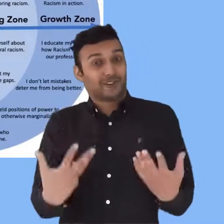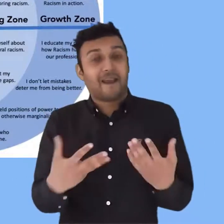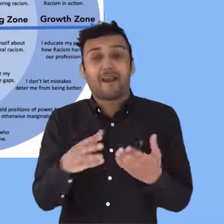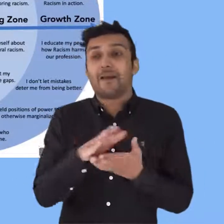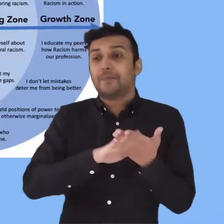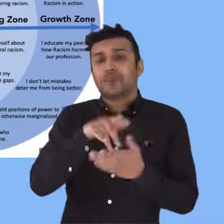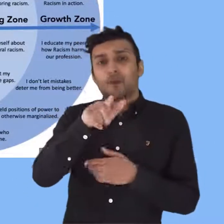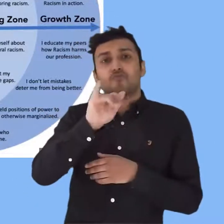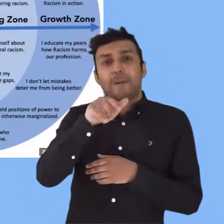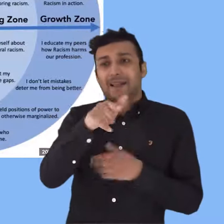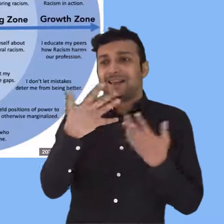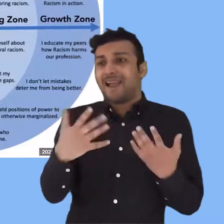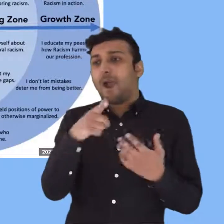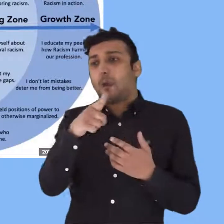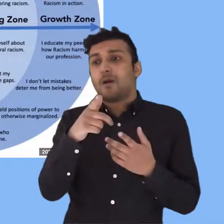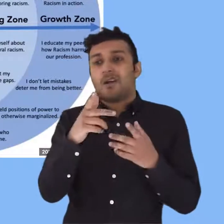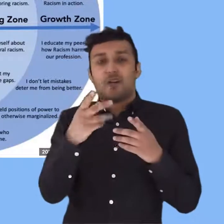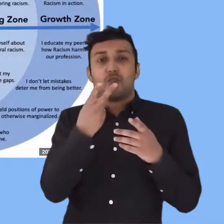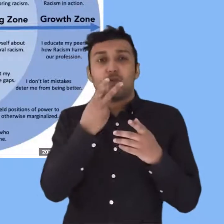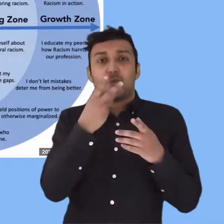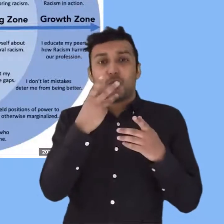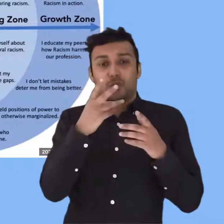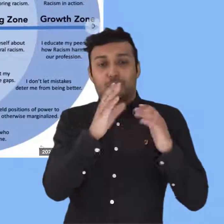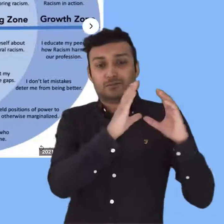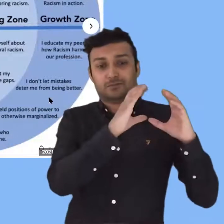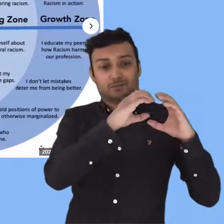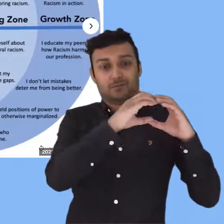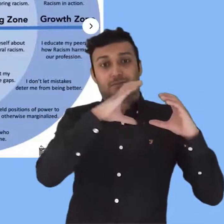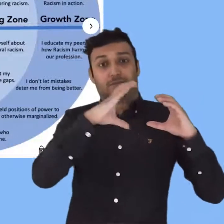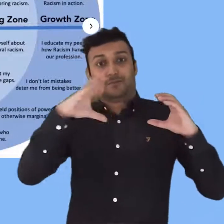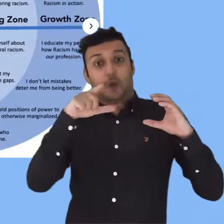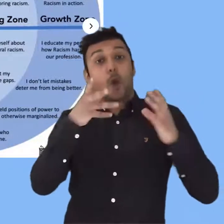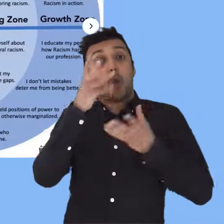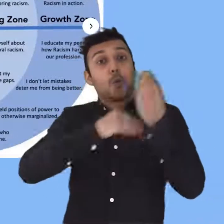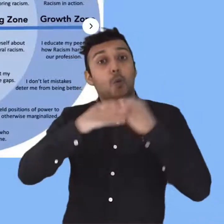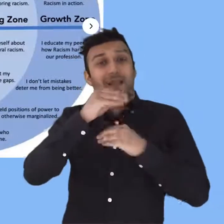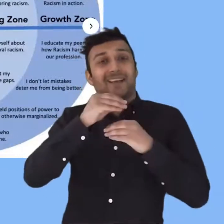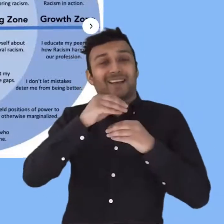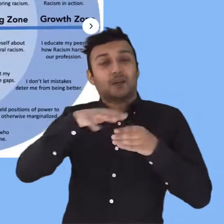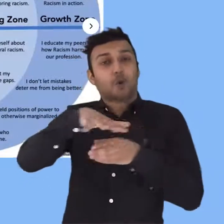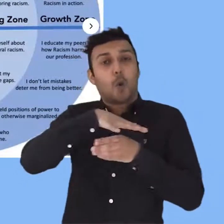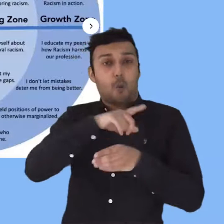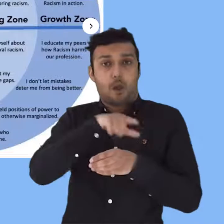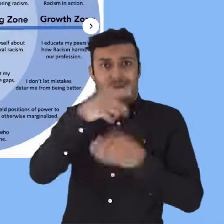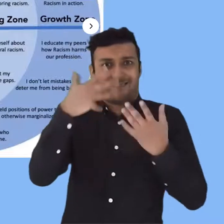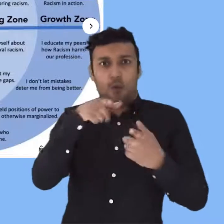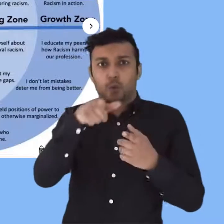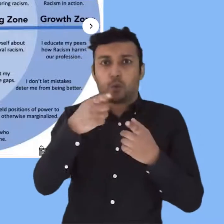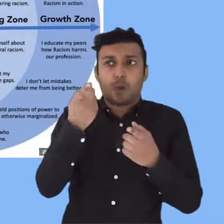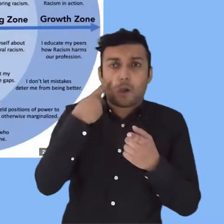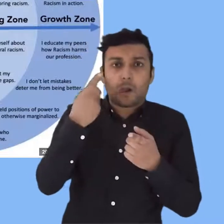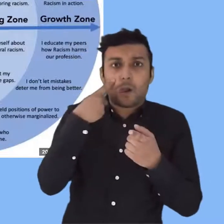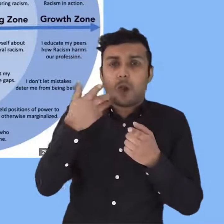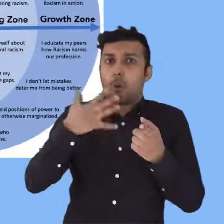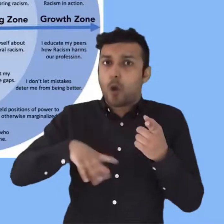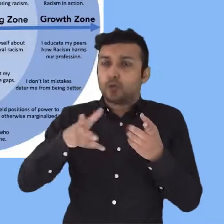zone because you are educating yourself on race and structural racism. Oops. You are listening to others